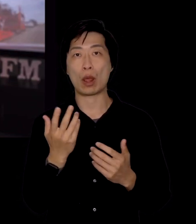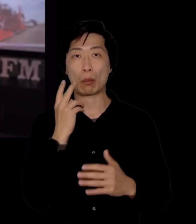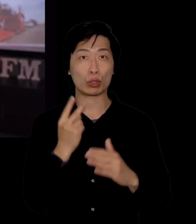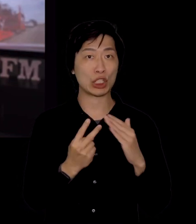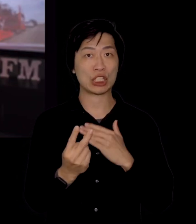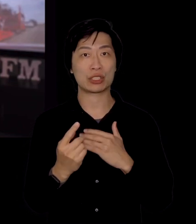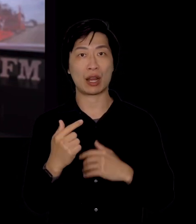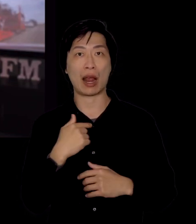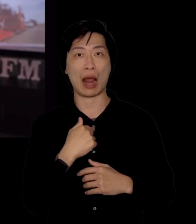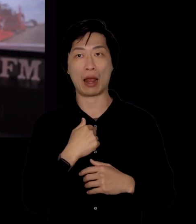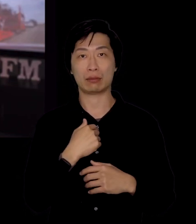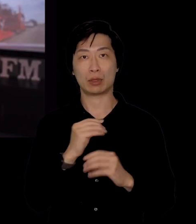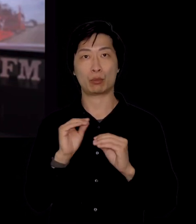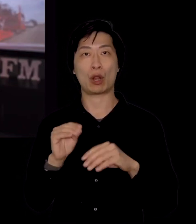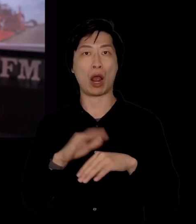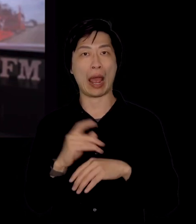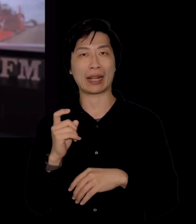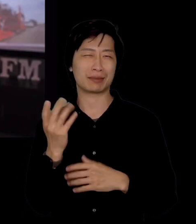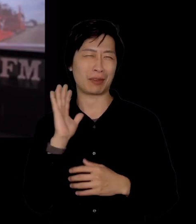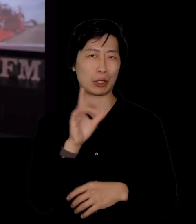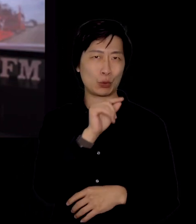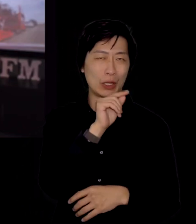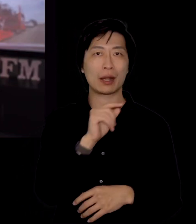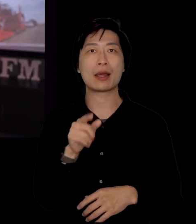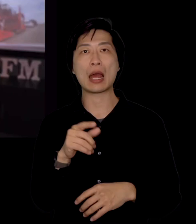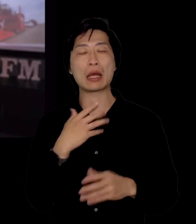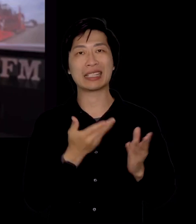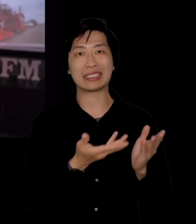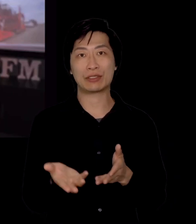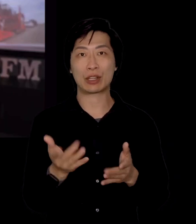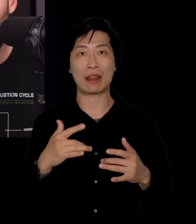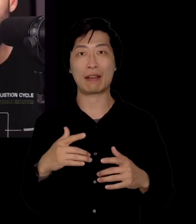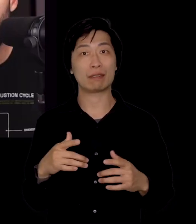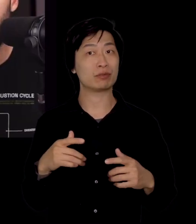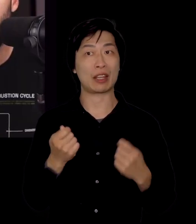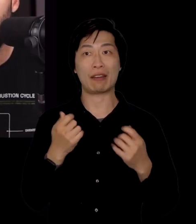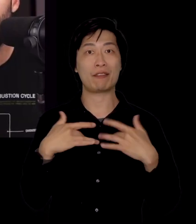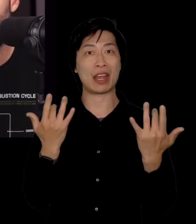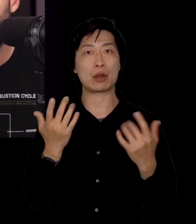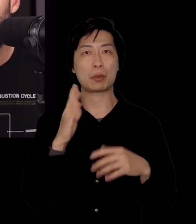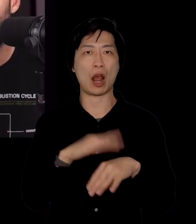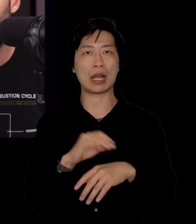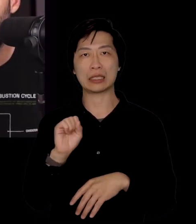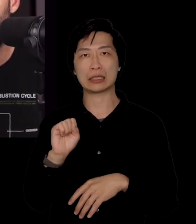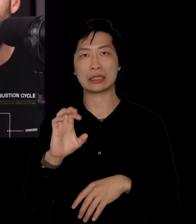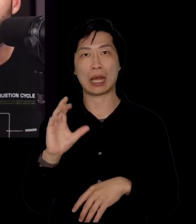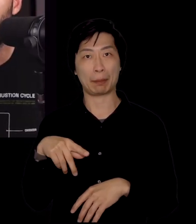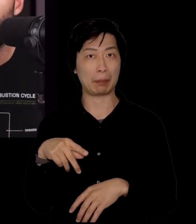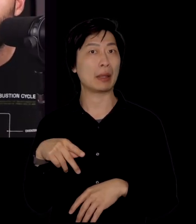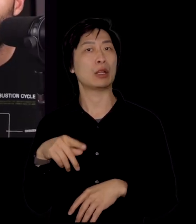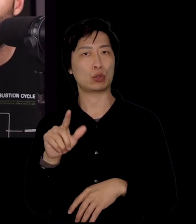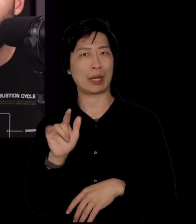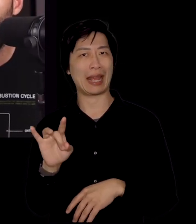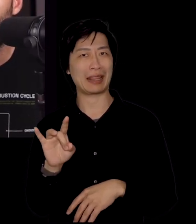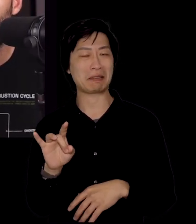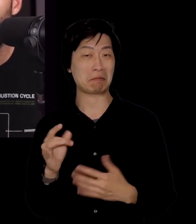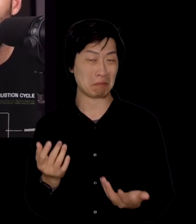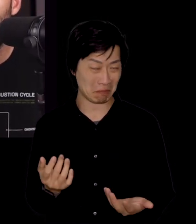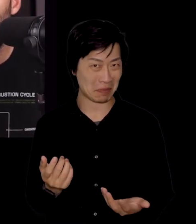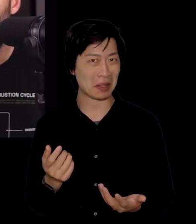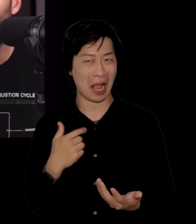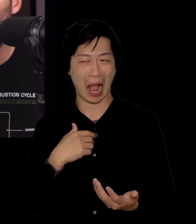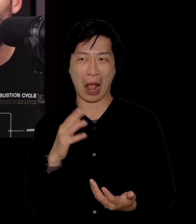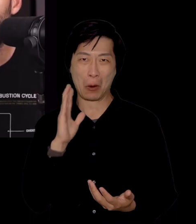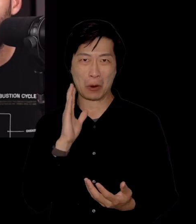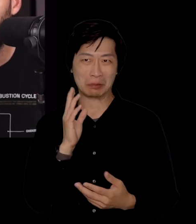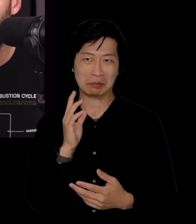getting the car ready, one of the predictions I made on X, used to be Twitter, was that the delivery event would be on September 28th.